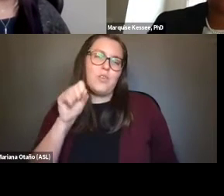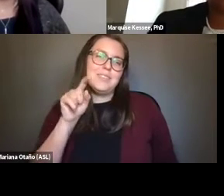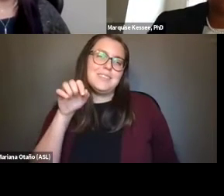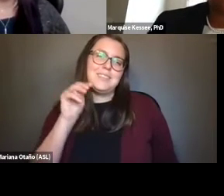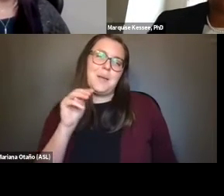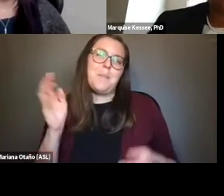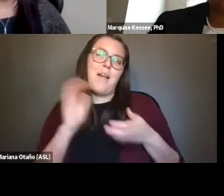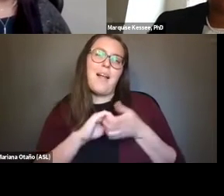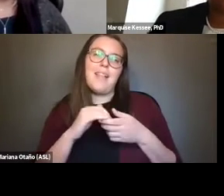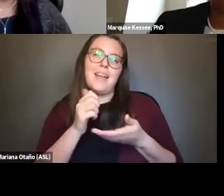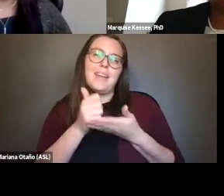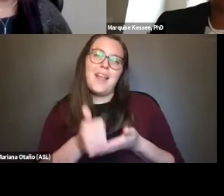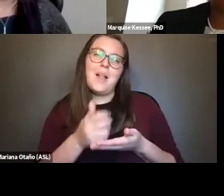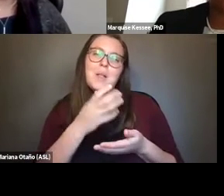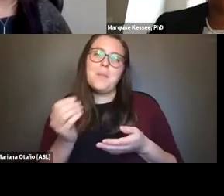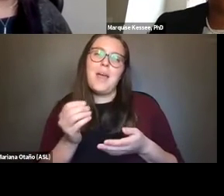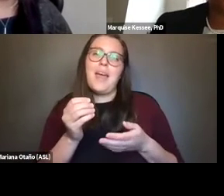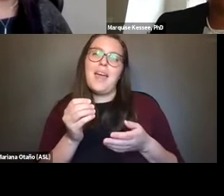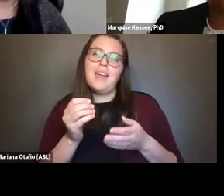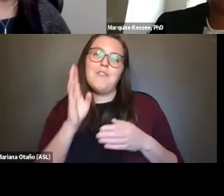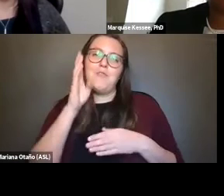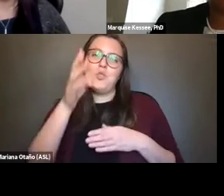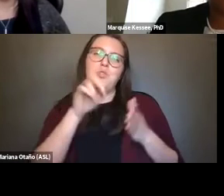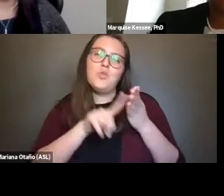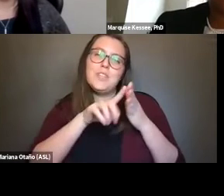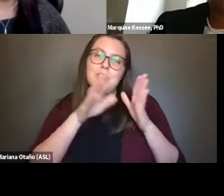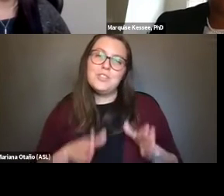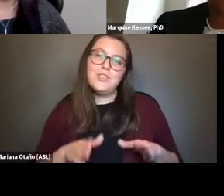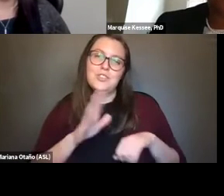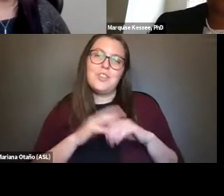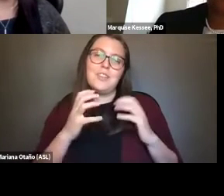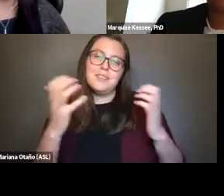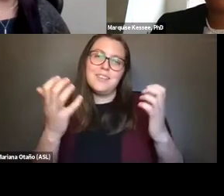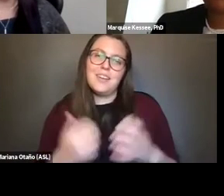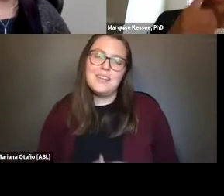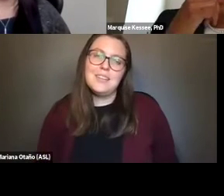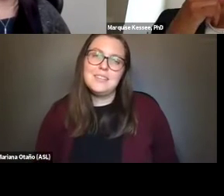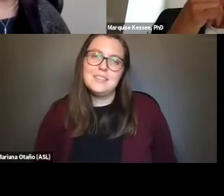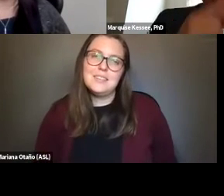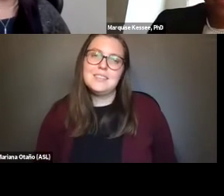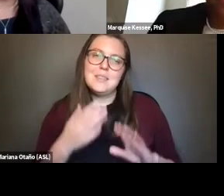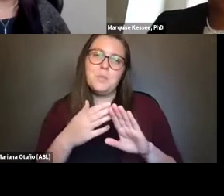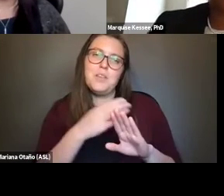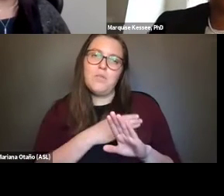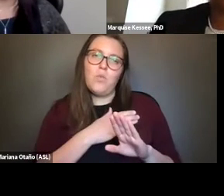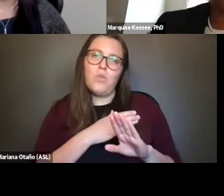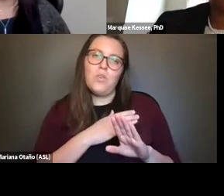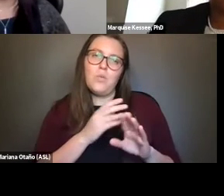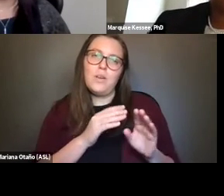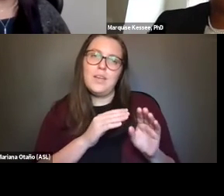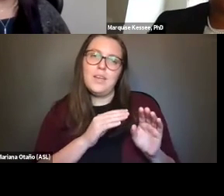those prospective researchers we have on our set in our session today before we move to the Q&A